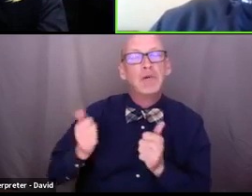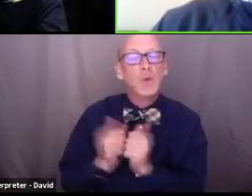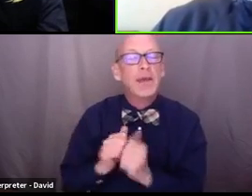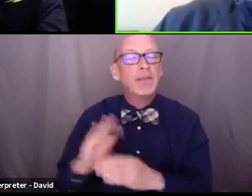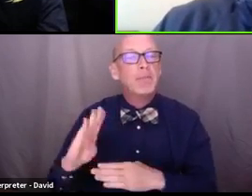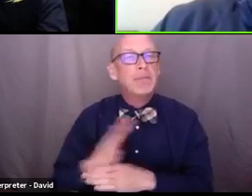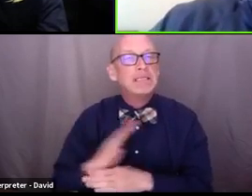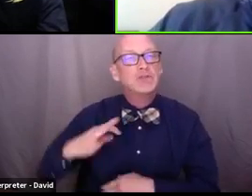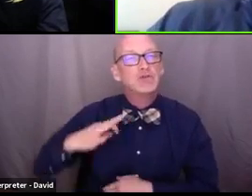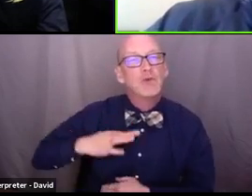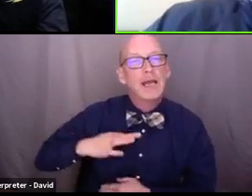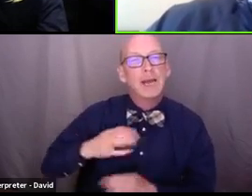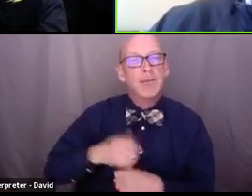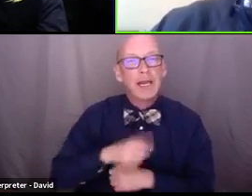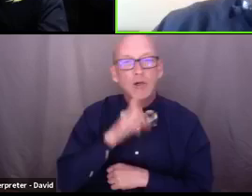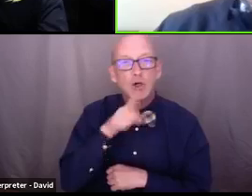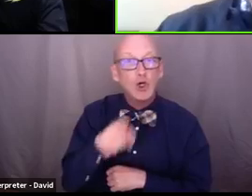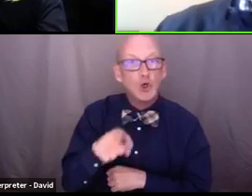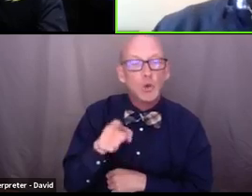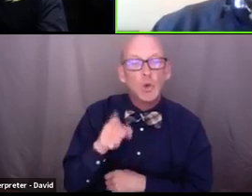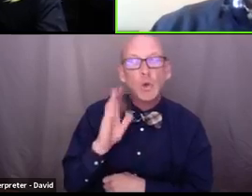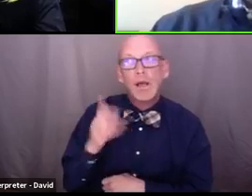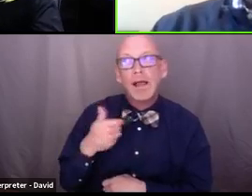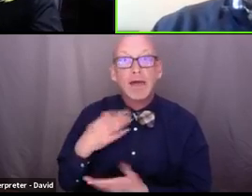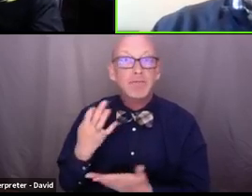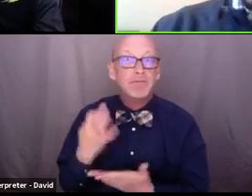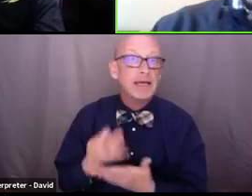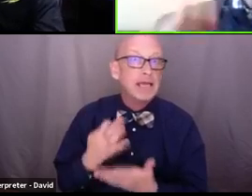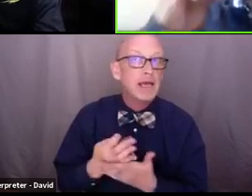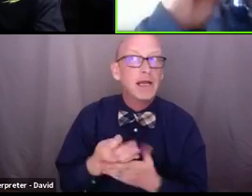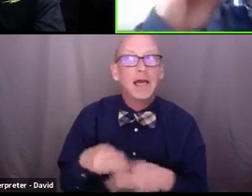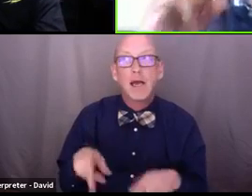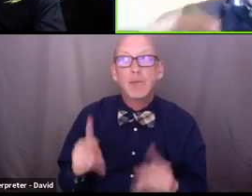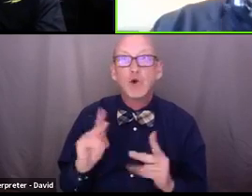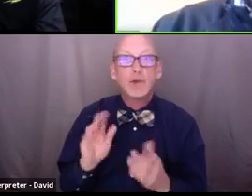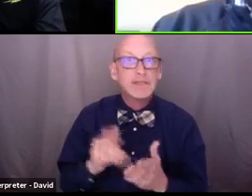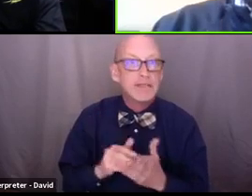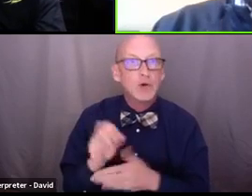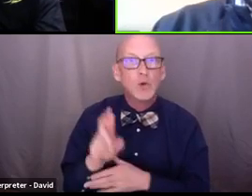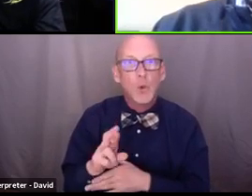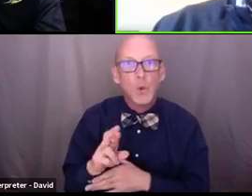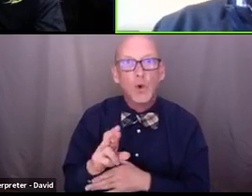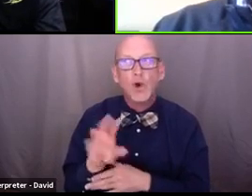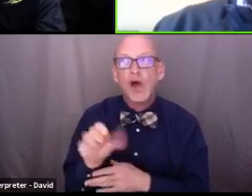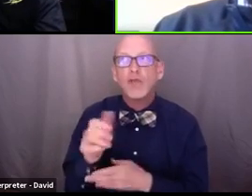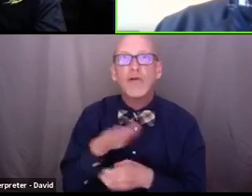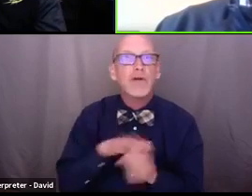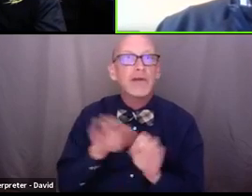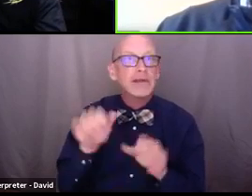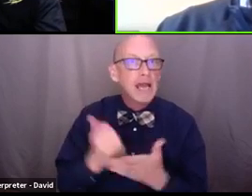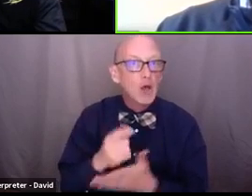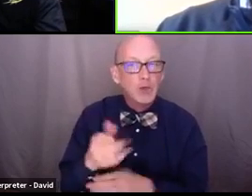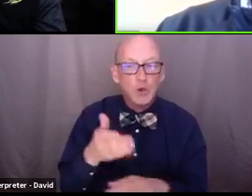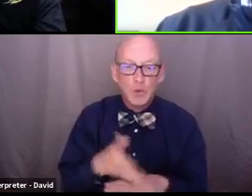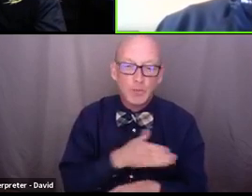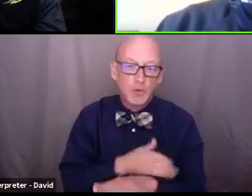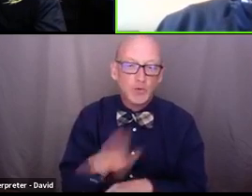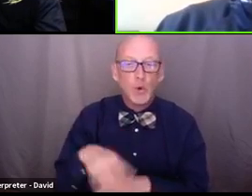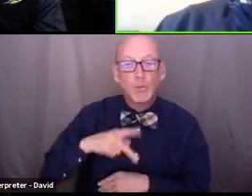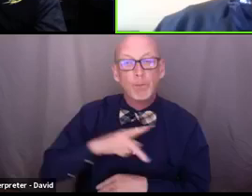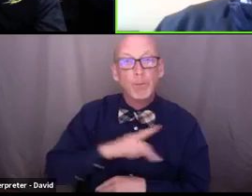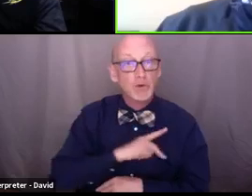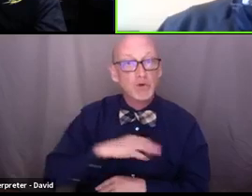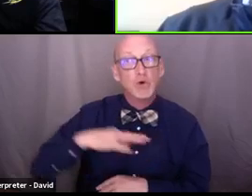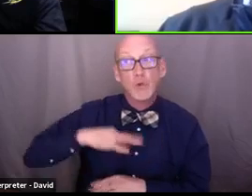sure that you're going to, whether it's the financial opportunity centers or different other areas that can help you improve your personal credit score,